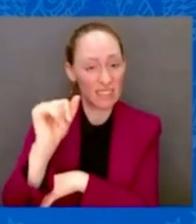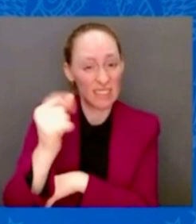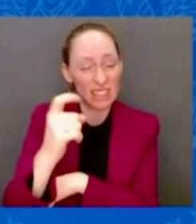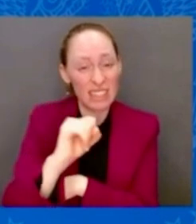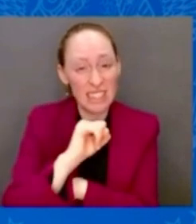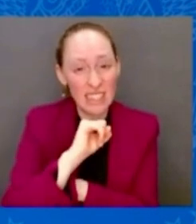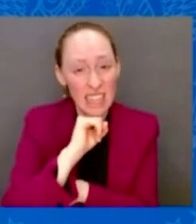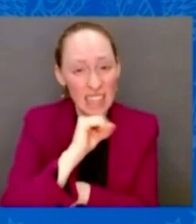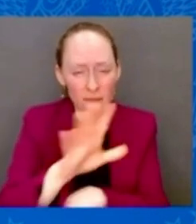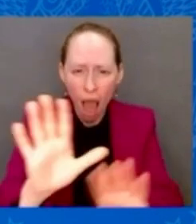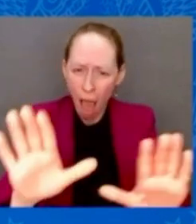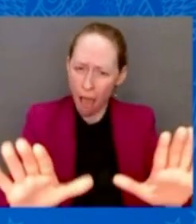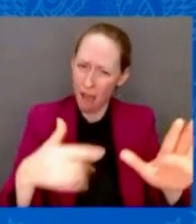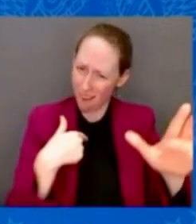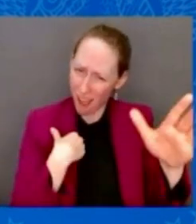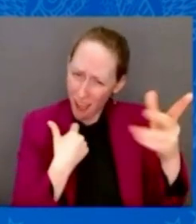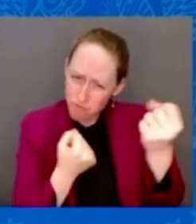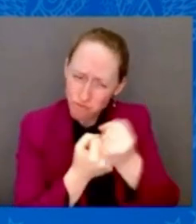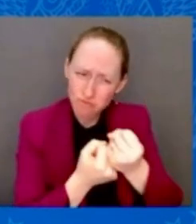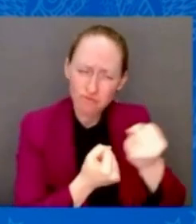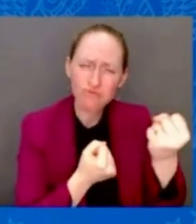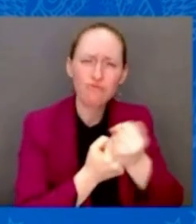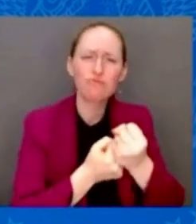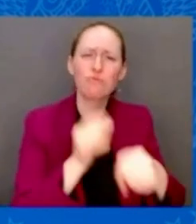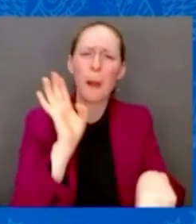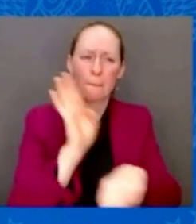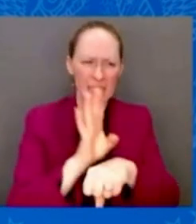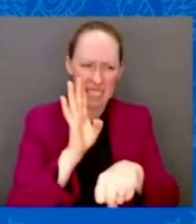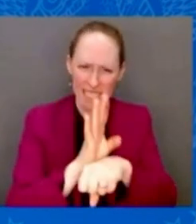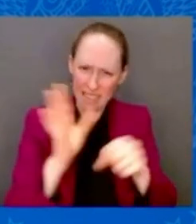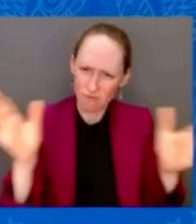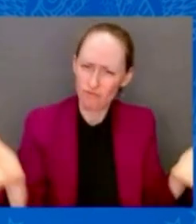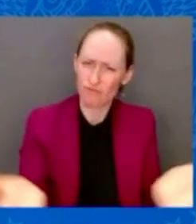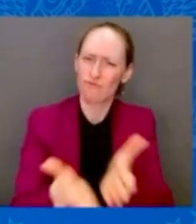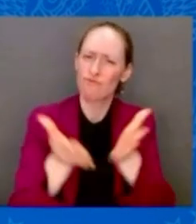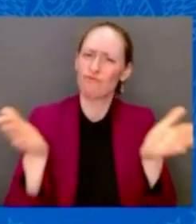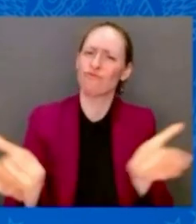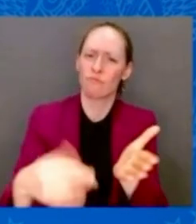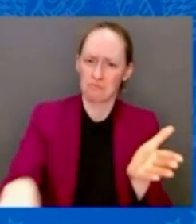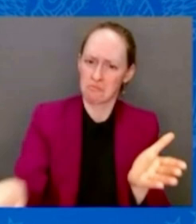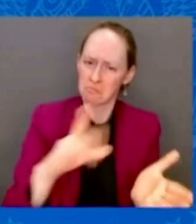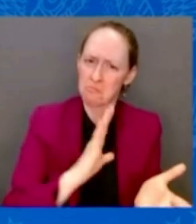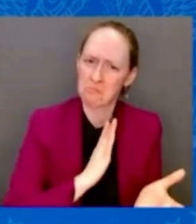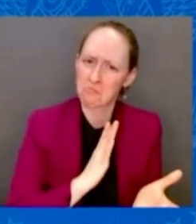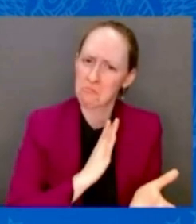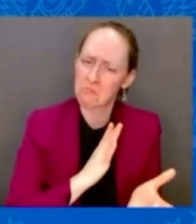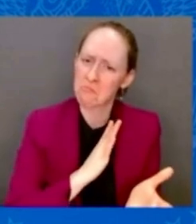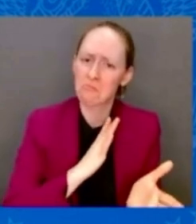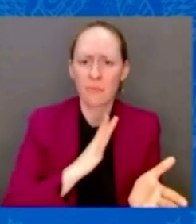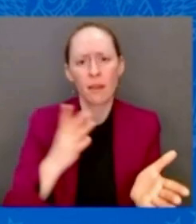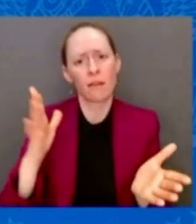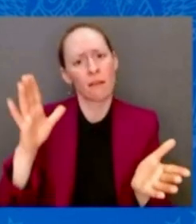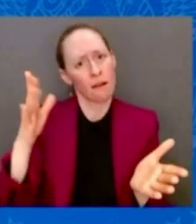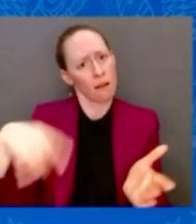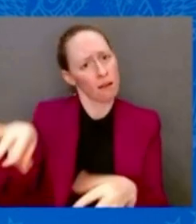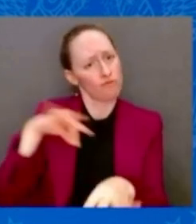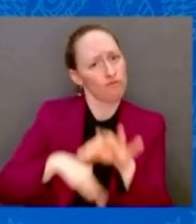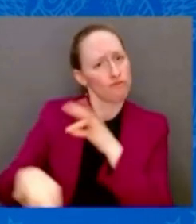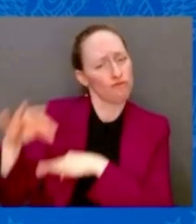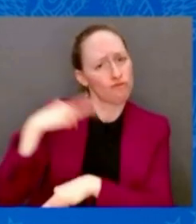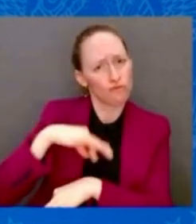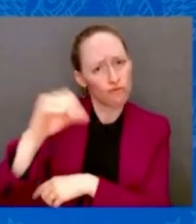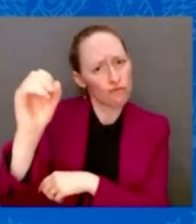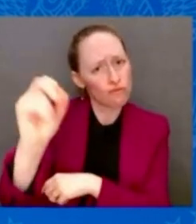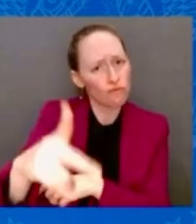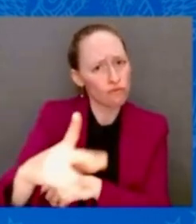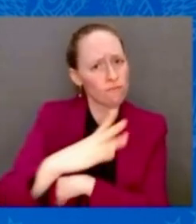burden on them. We made them pay 15% tax. That's less than you guys pay a hell of a